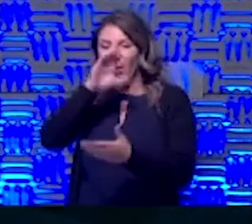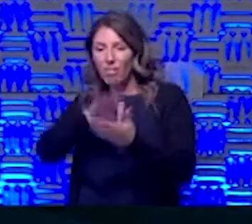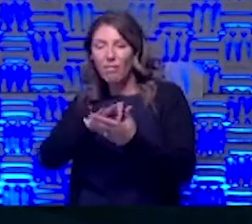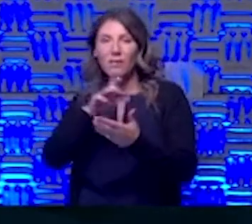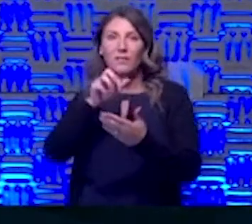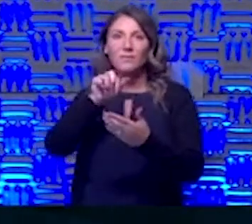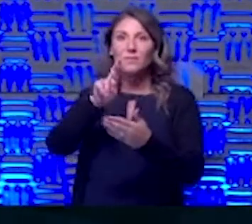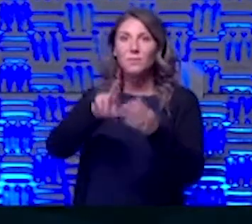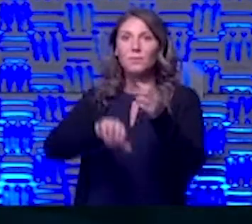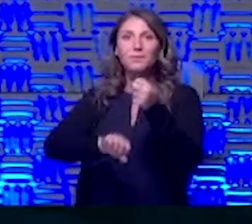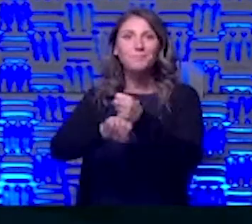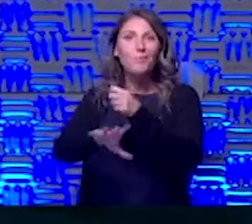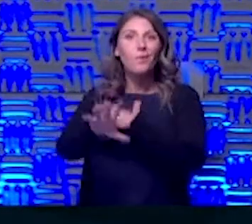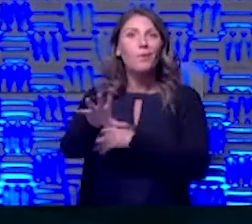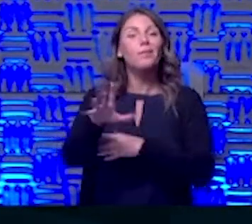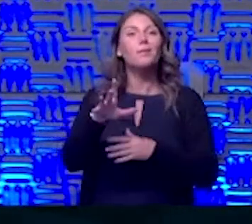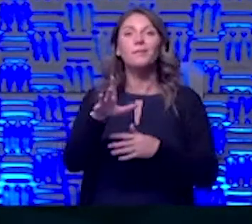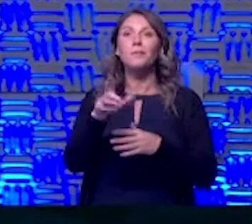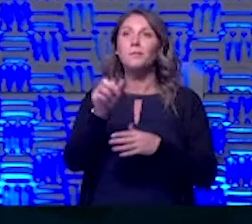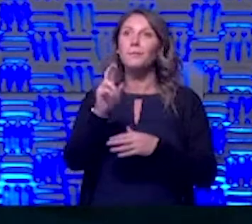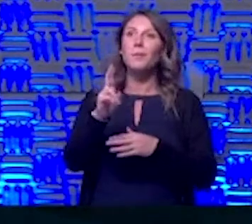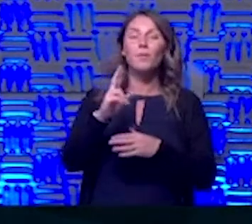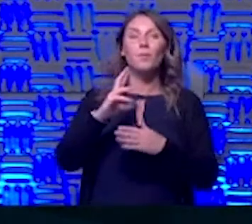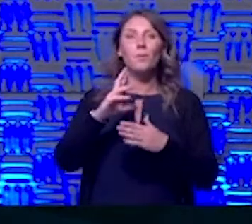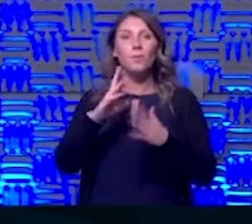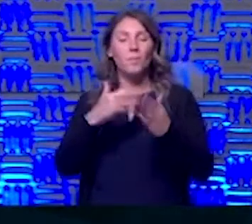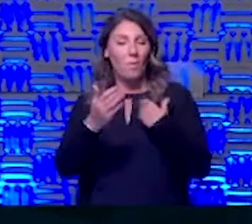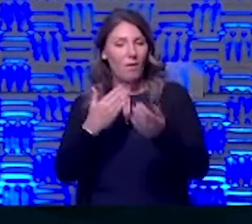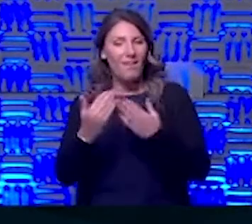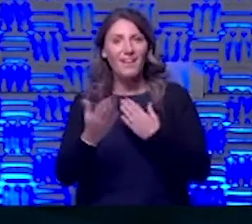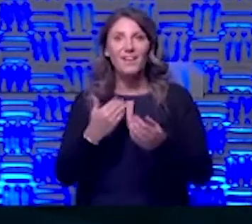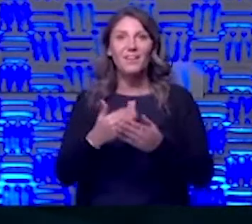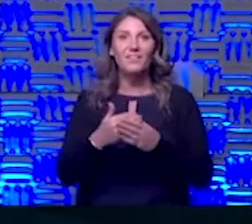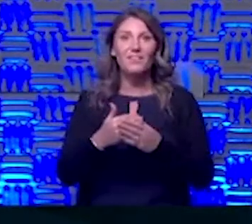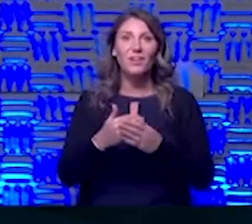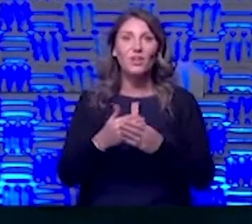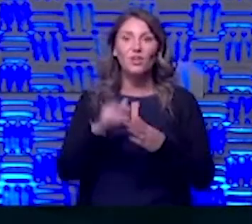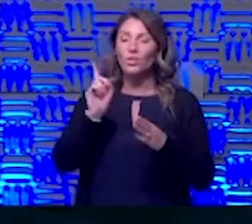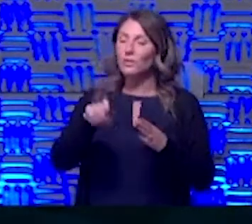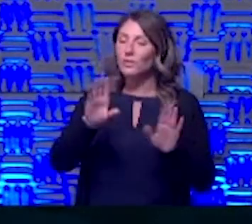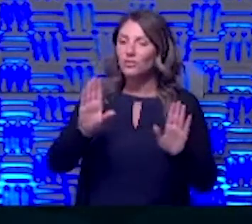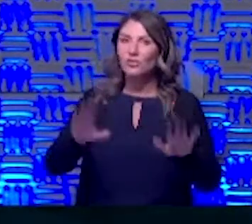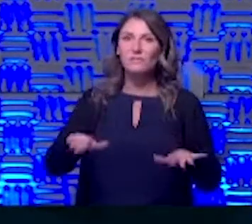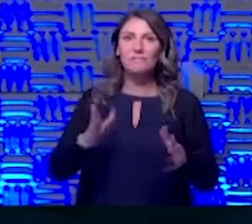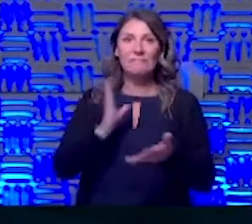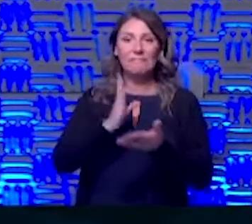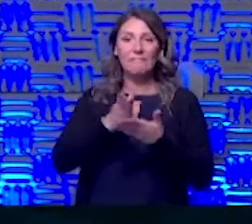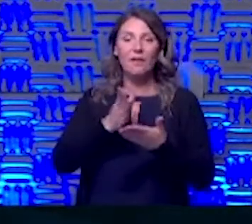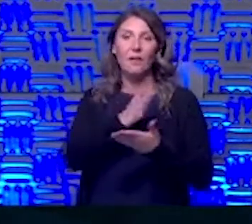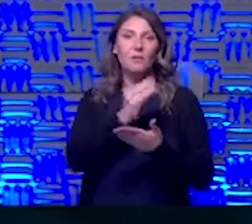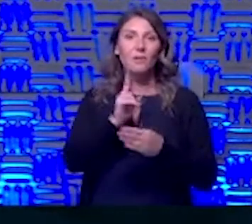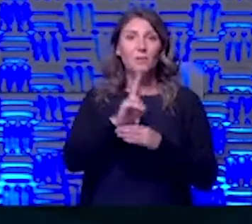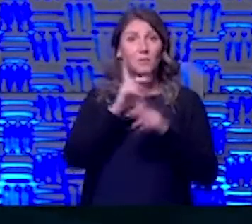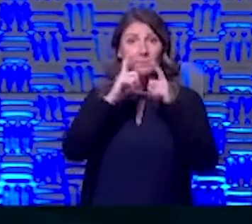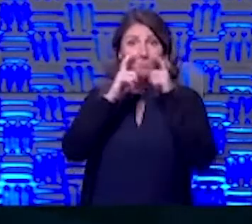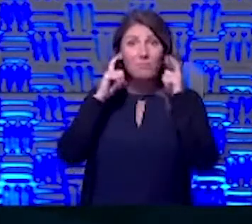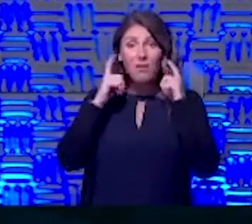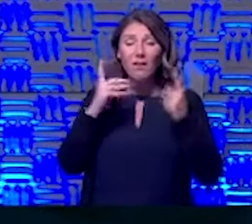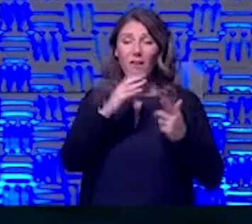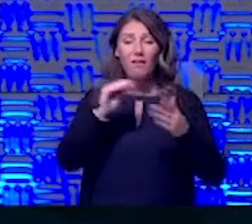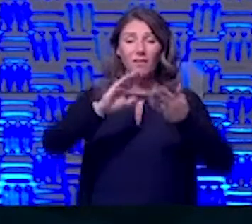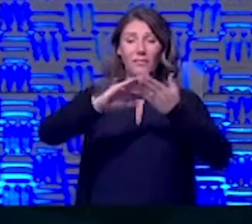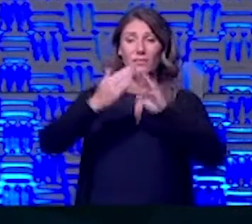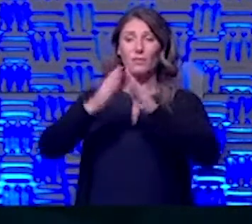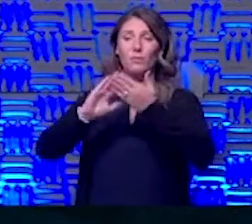just the good old fatigue, whatever it is, I think we've let the guard down. And, the community